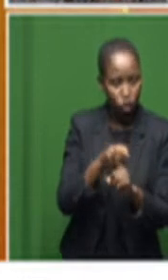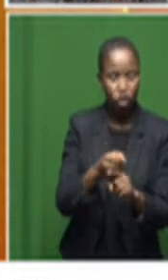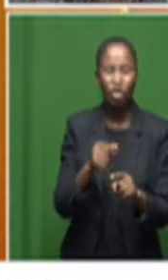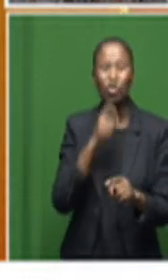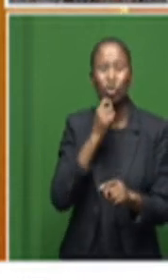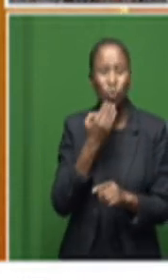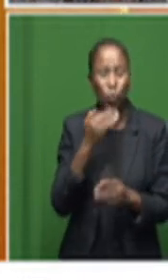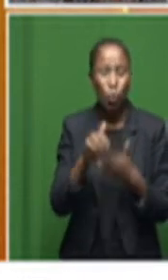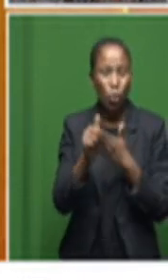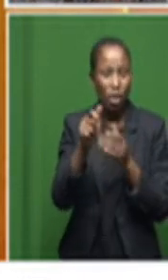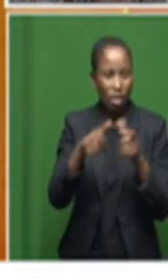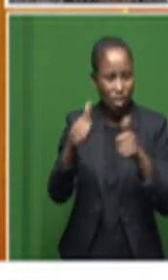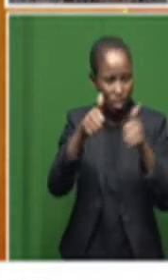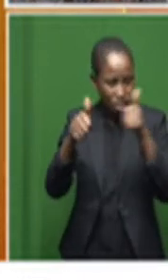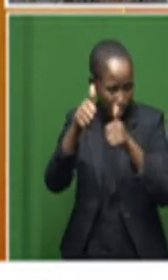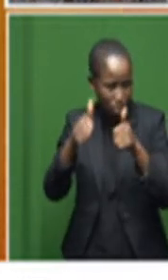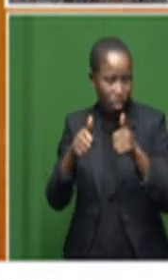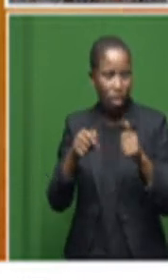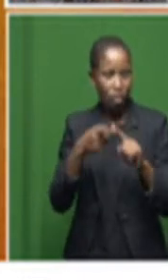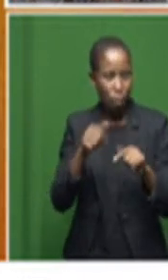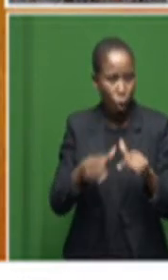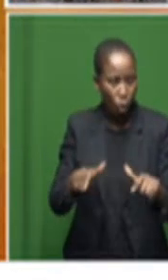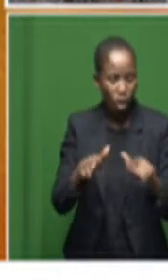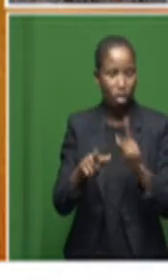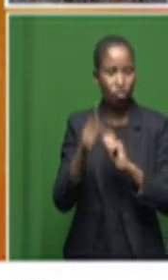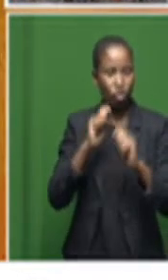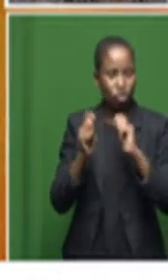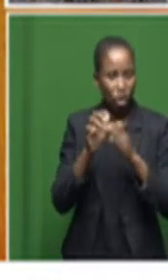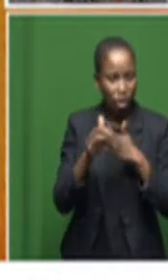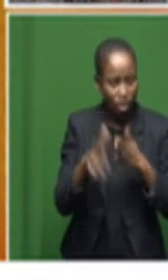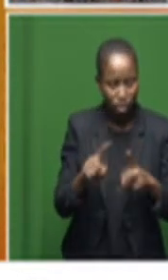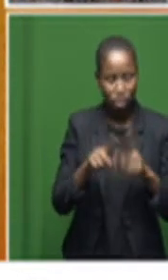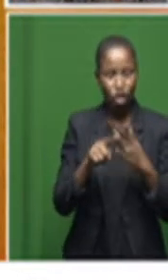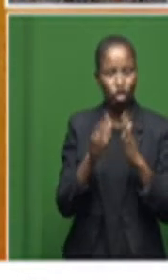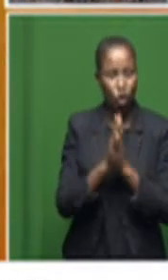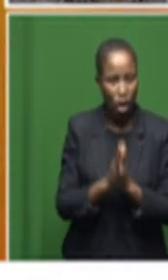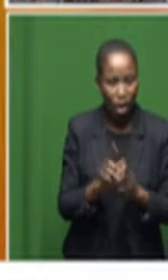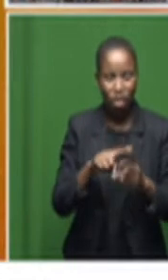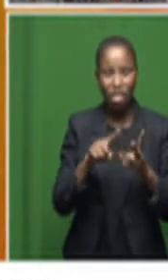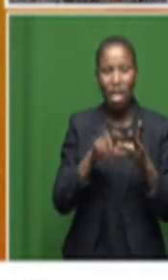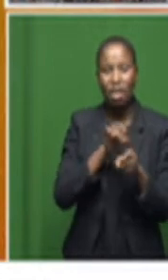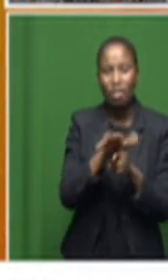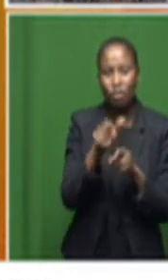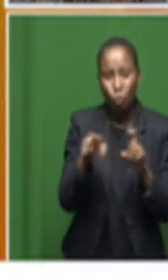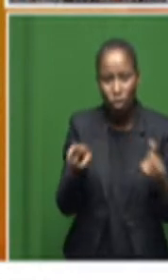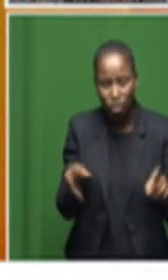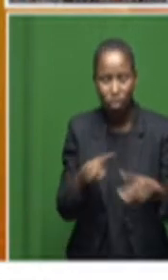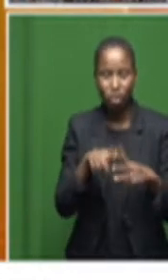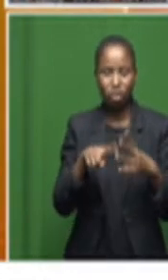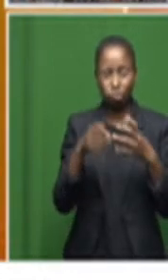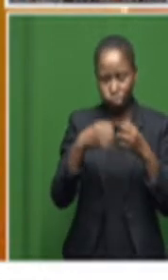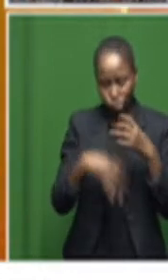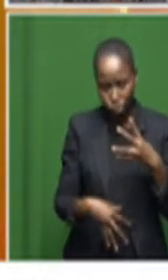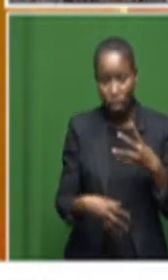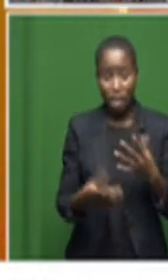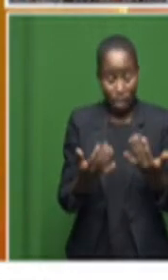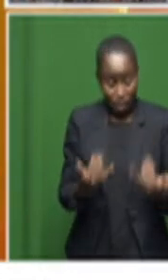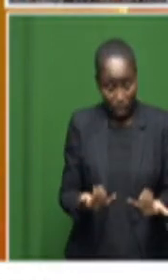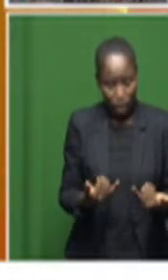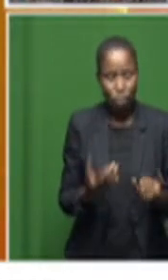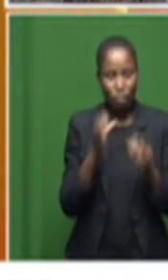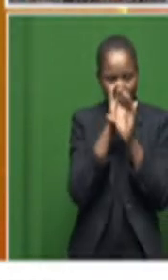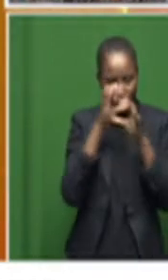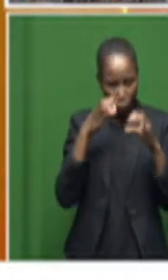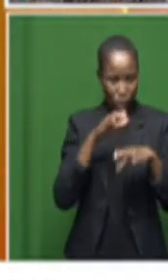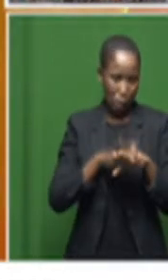leaders, local traditional leaders, church leaders, influencers. We also, at this point, are focusing